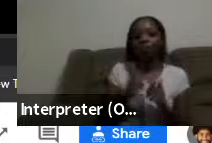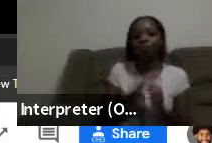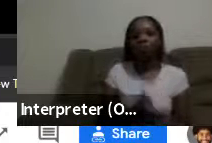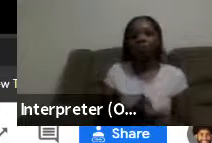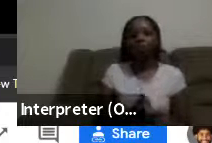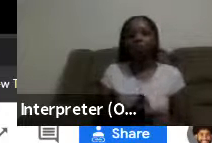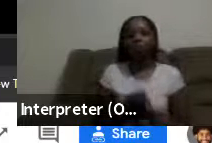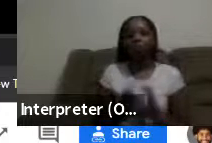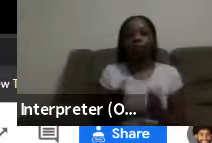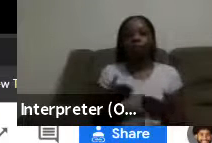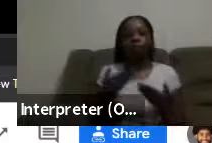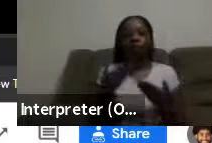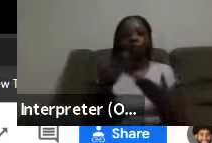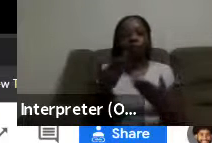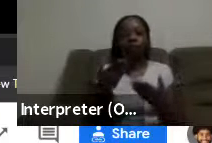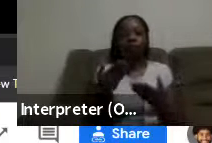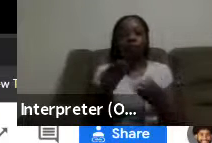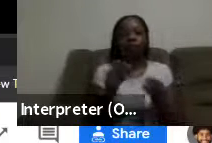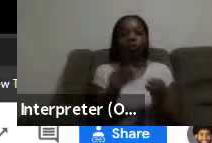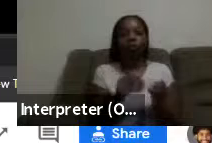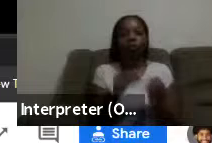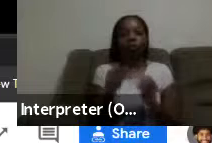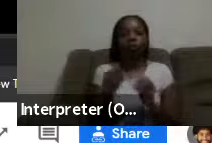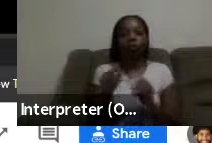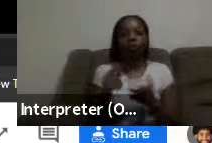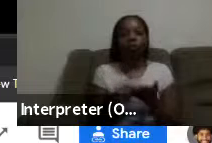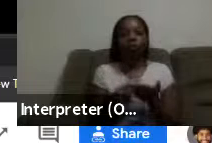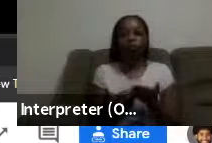to move into discussion.